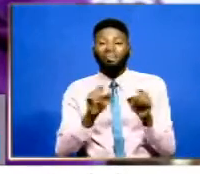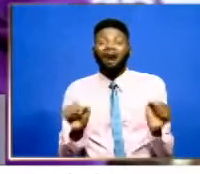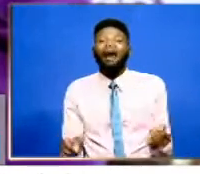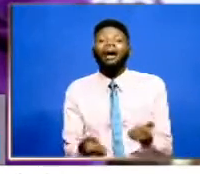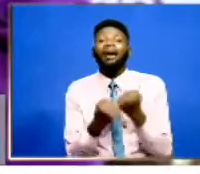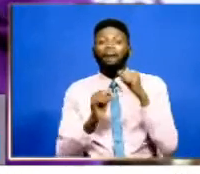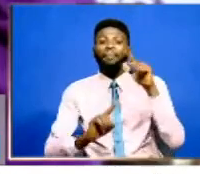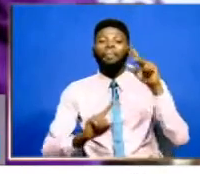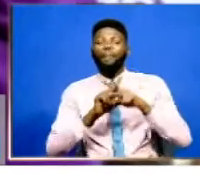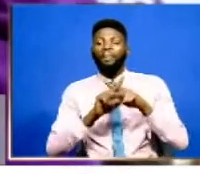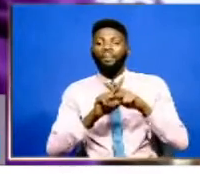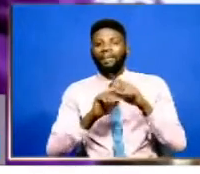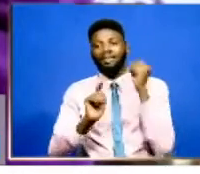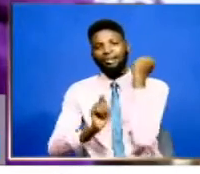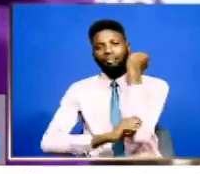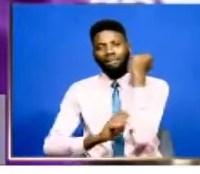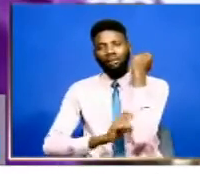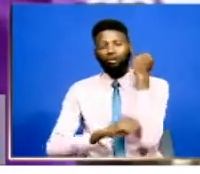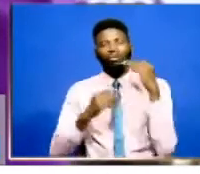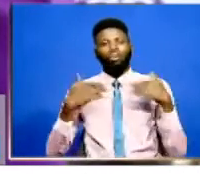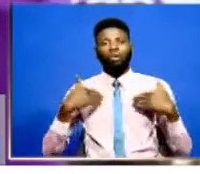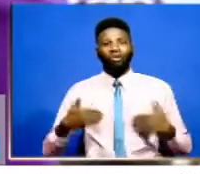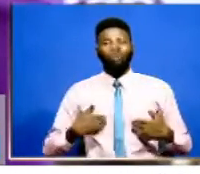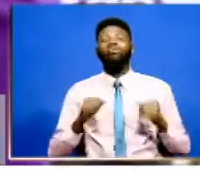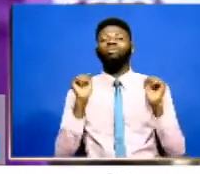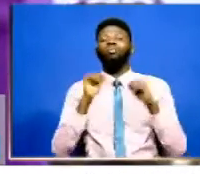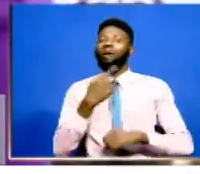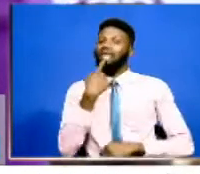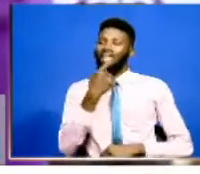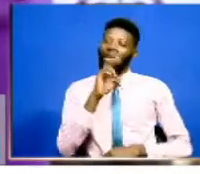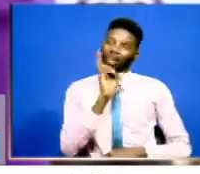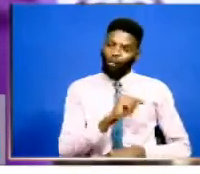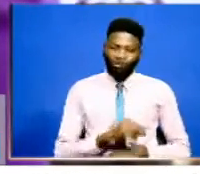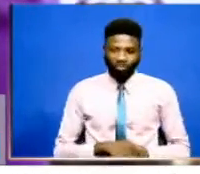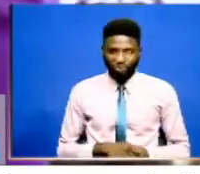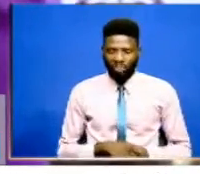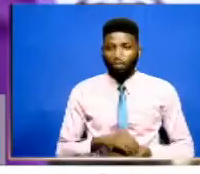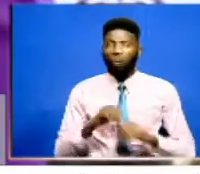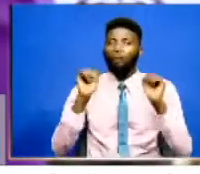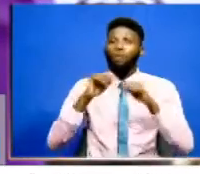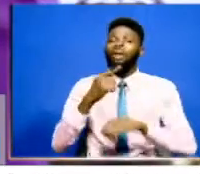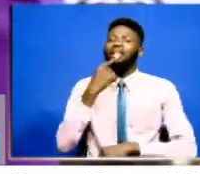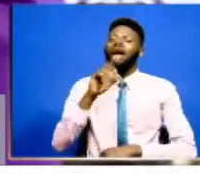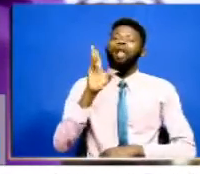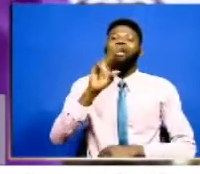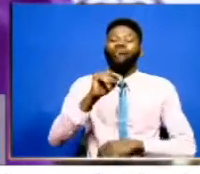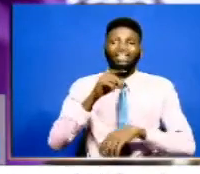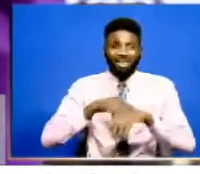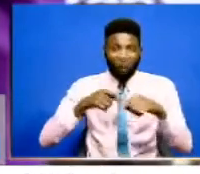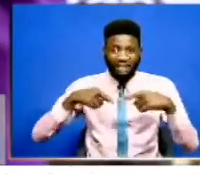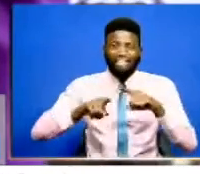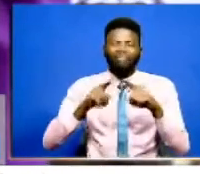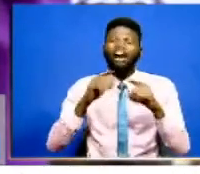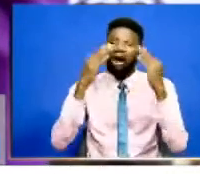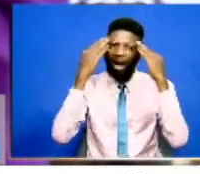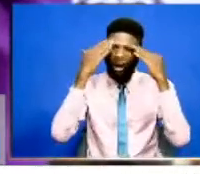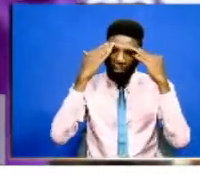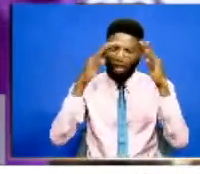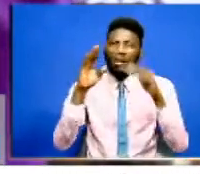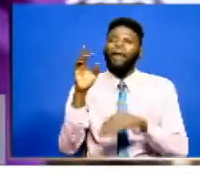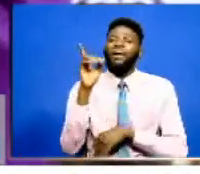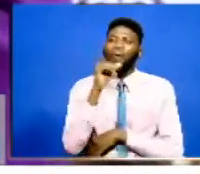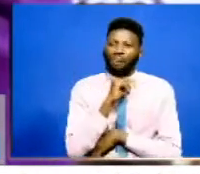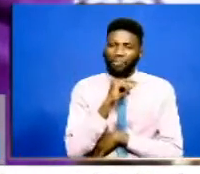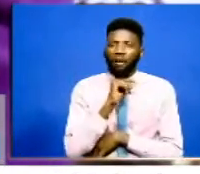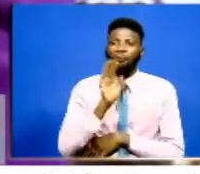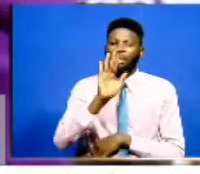desires that are with us. That you can be able to say no even when you know that your body is so